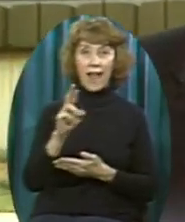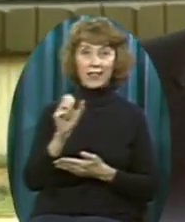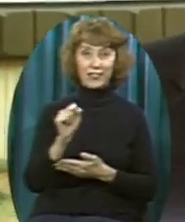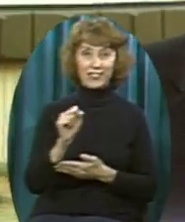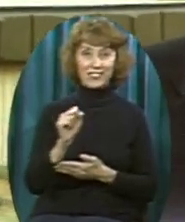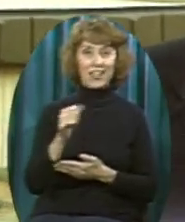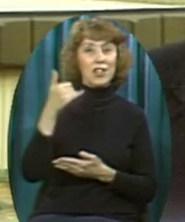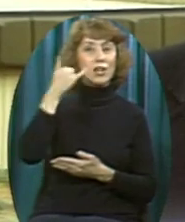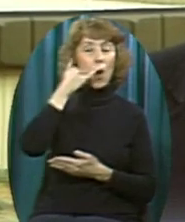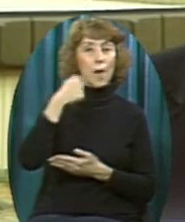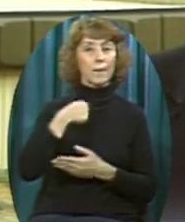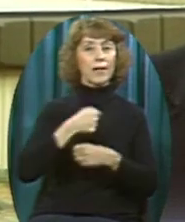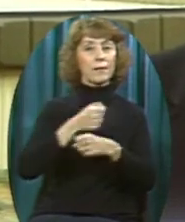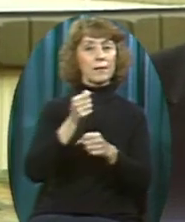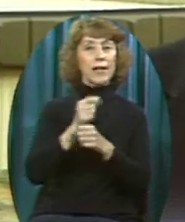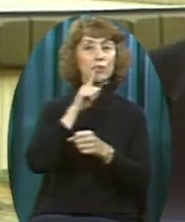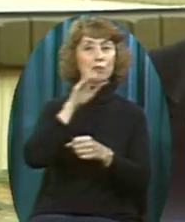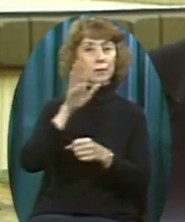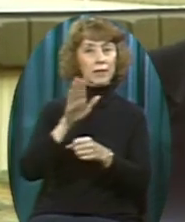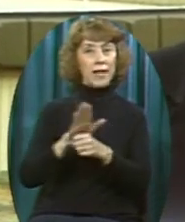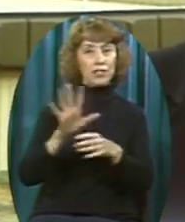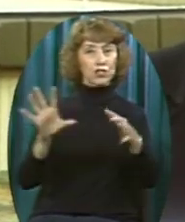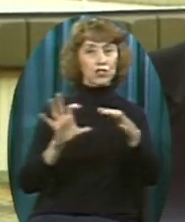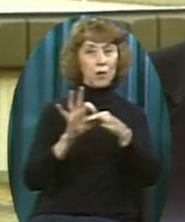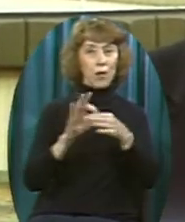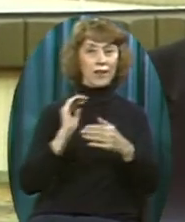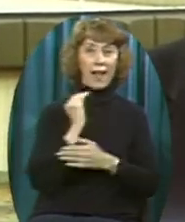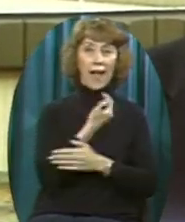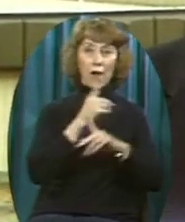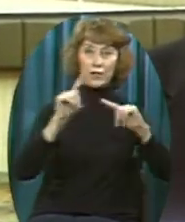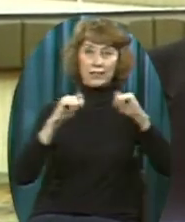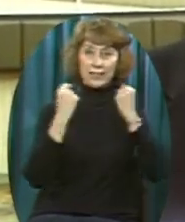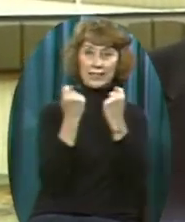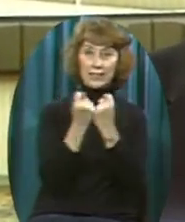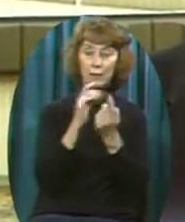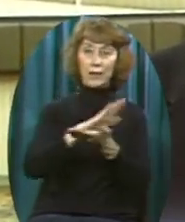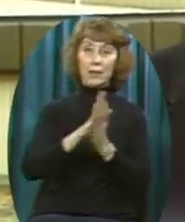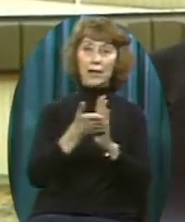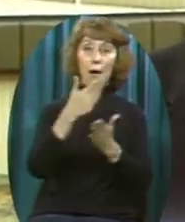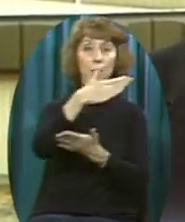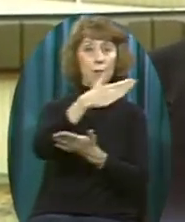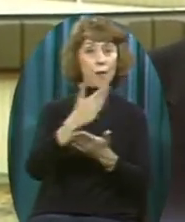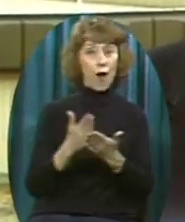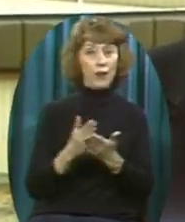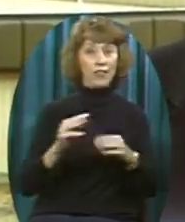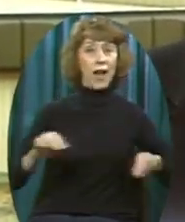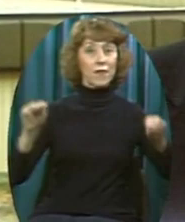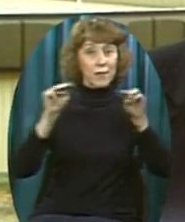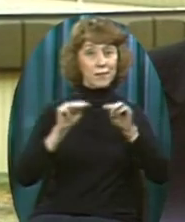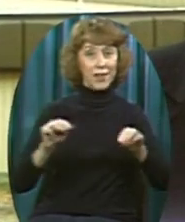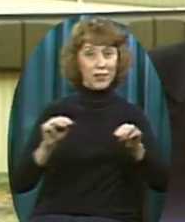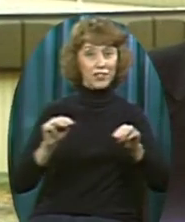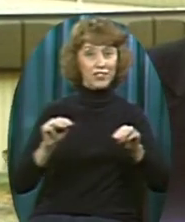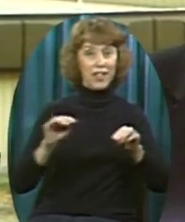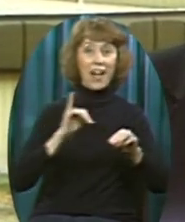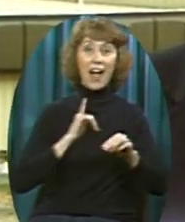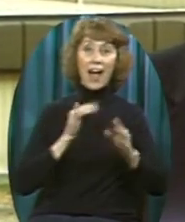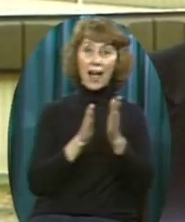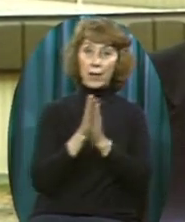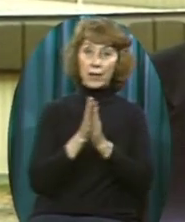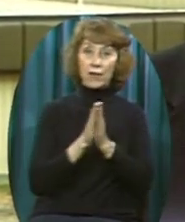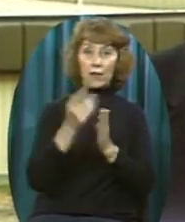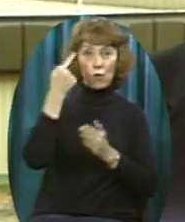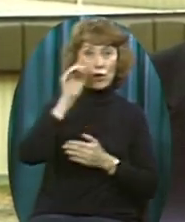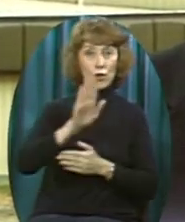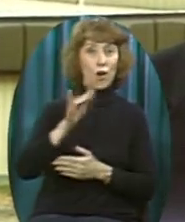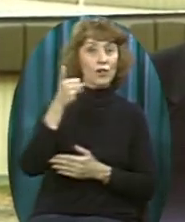me, make your pledge, join the team, and be part of a miracle. I'm looking for your